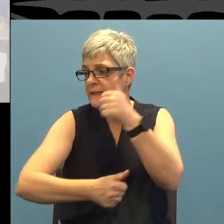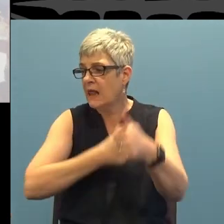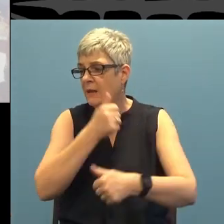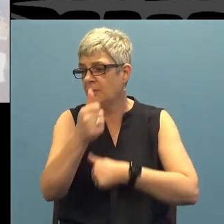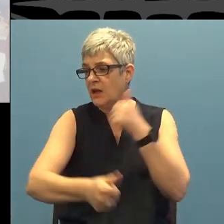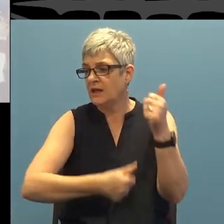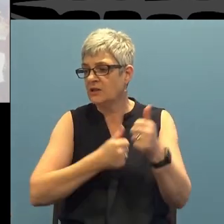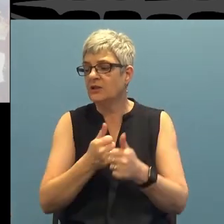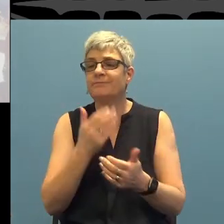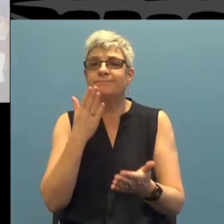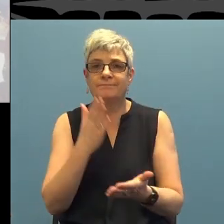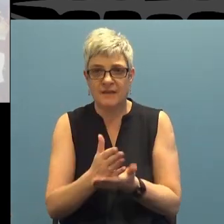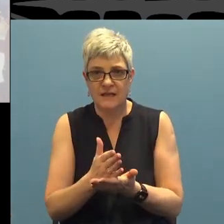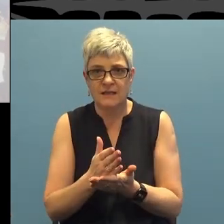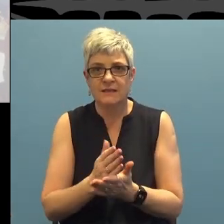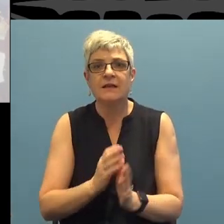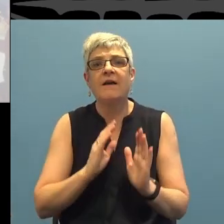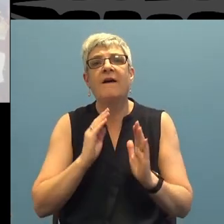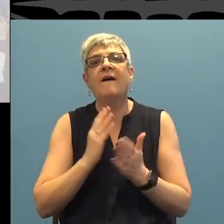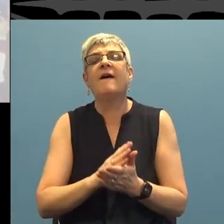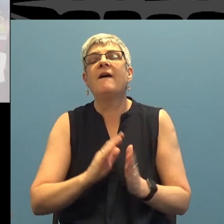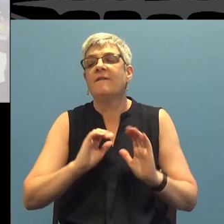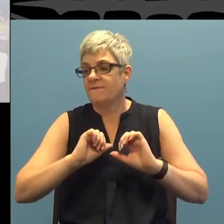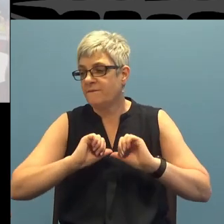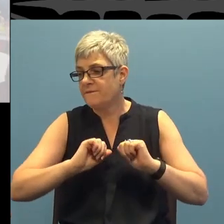And join the celebration.